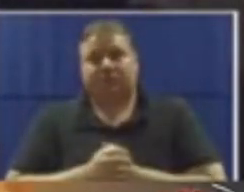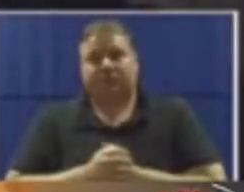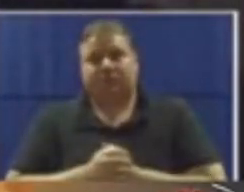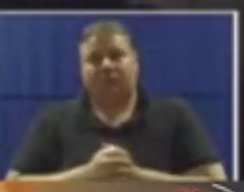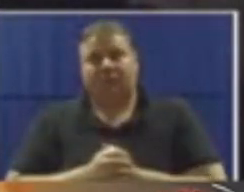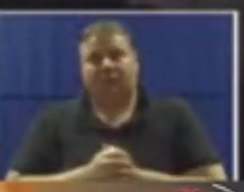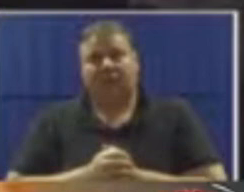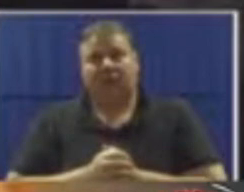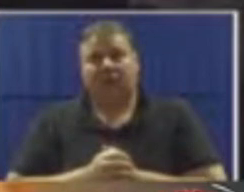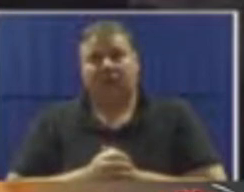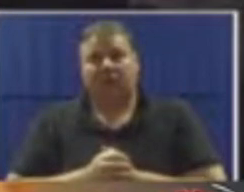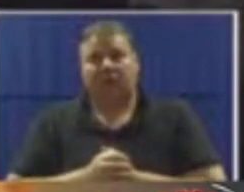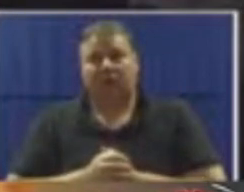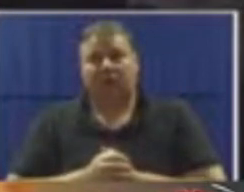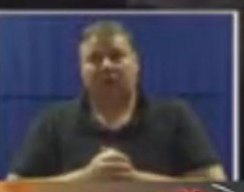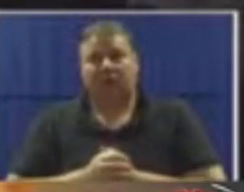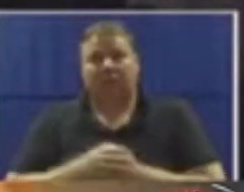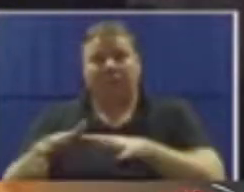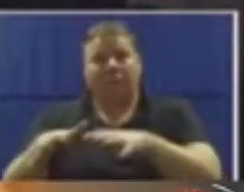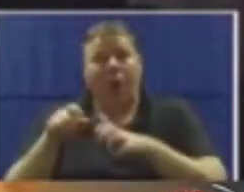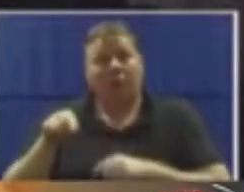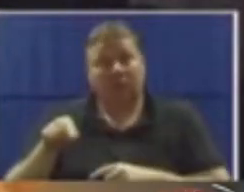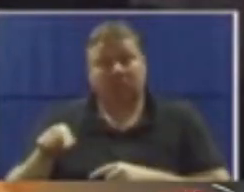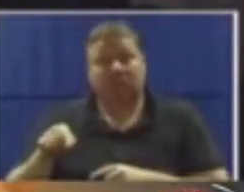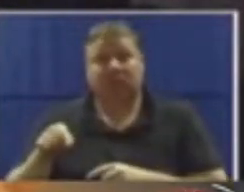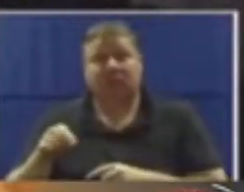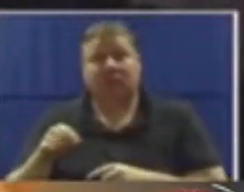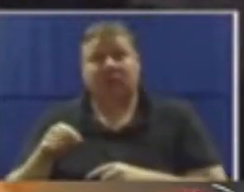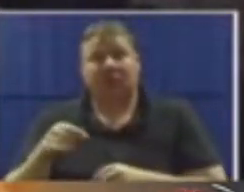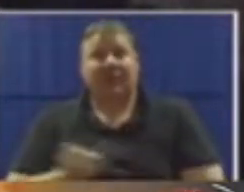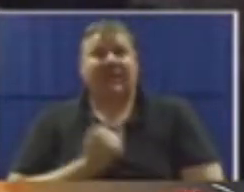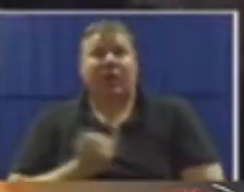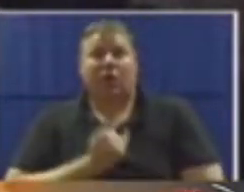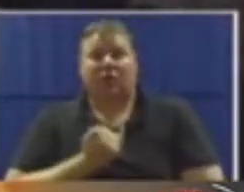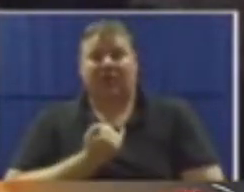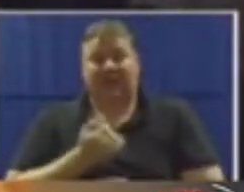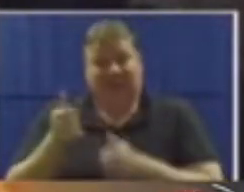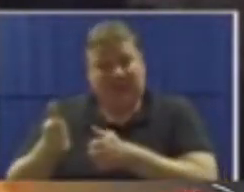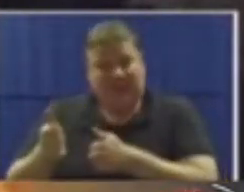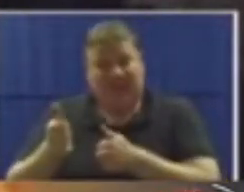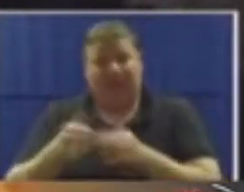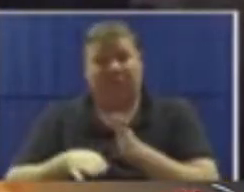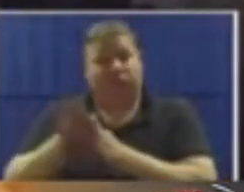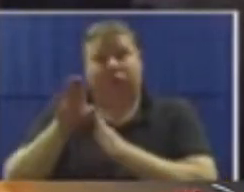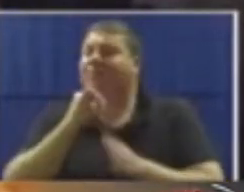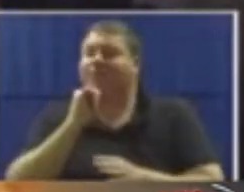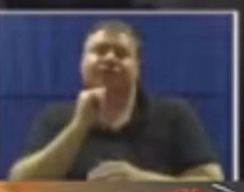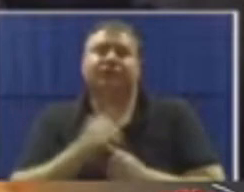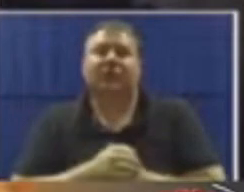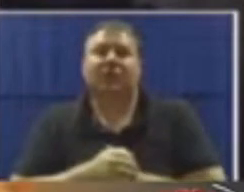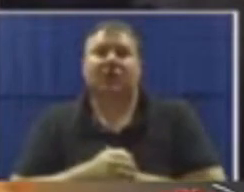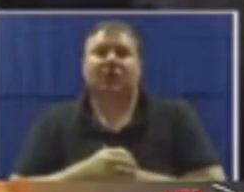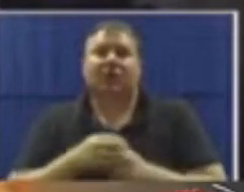The credibility of the institution and the credibility of us as members of Parliament is not going to happen by itself. We will have to turn